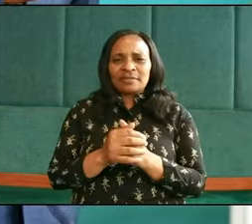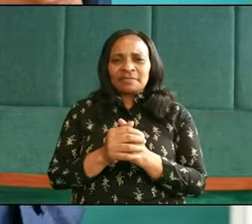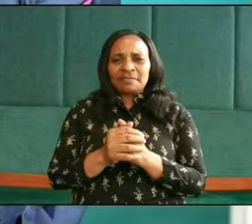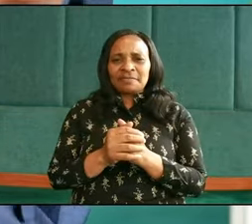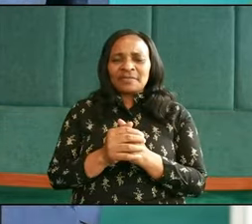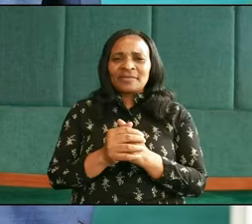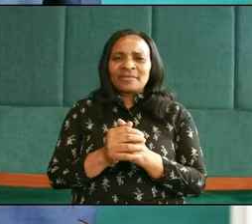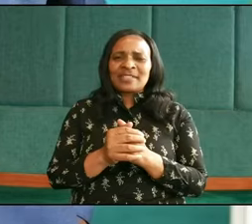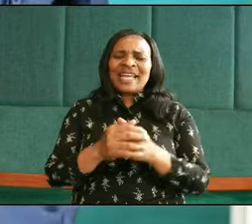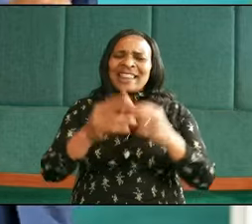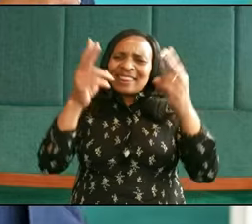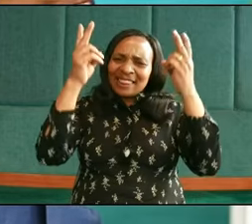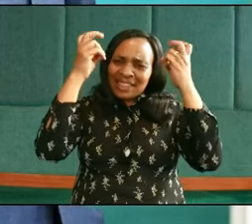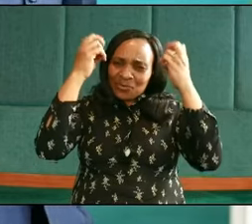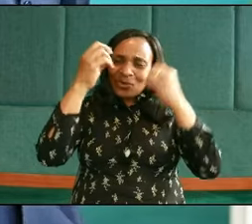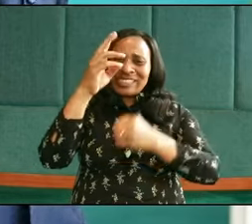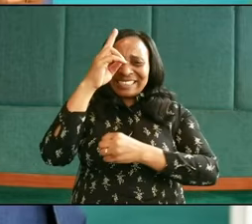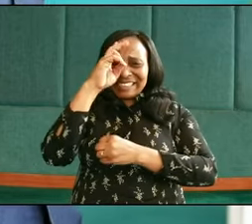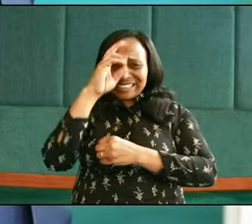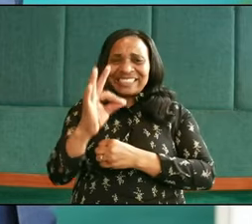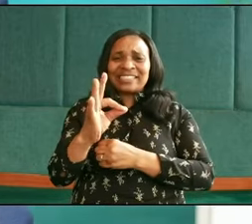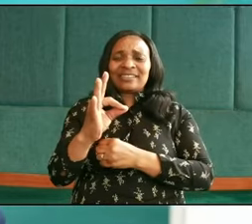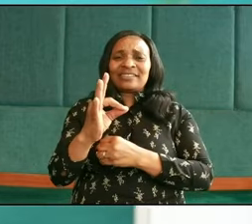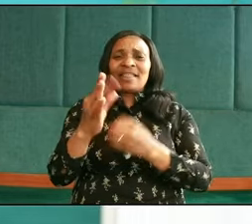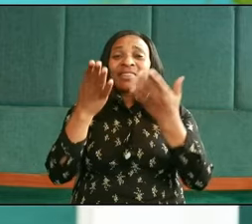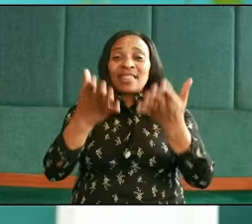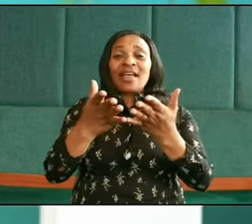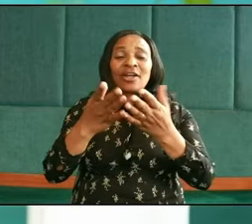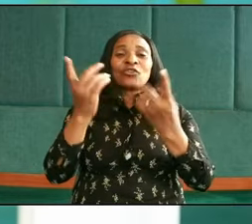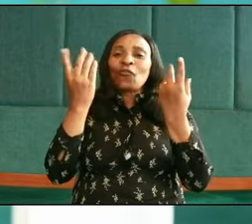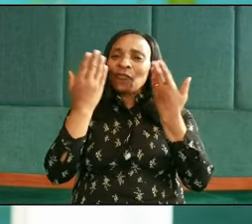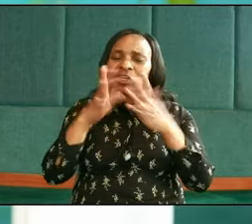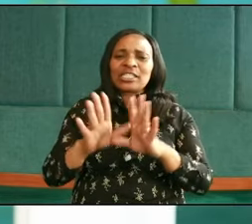The devil is seriously armed to finish you.